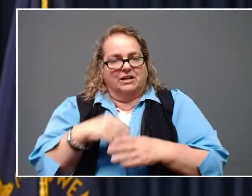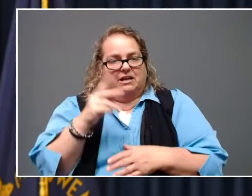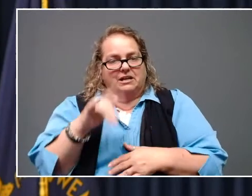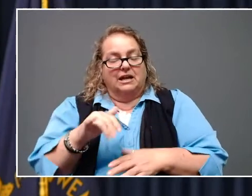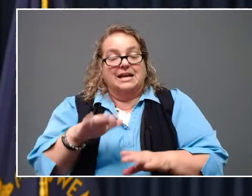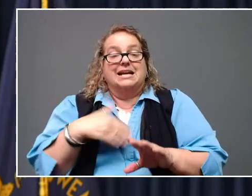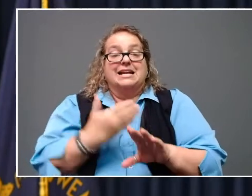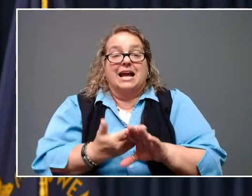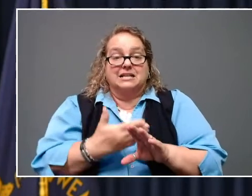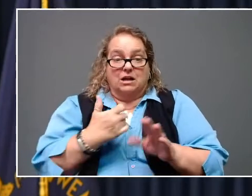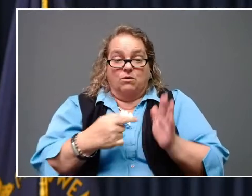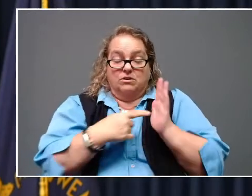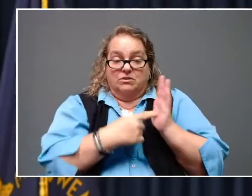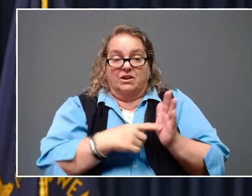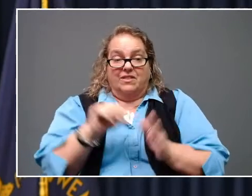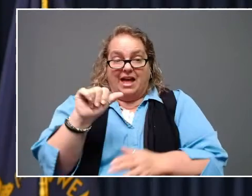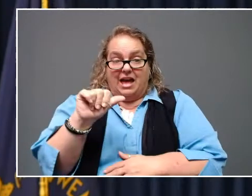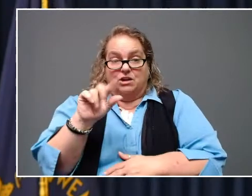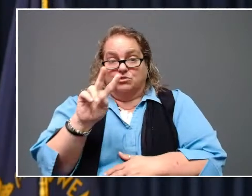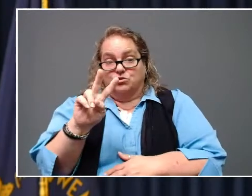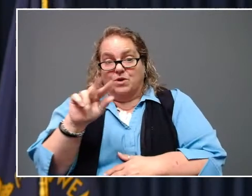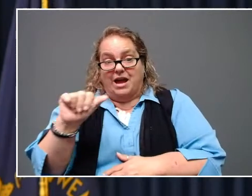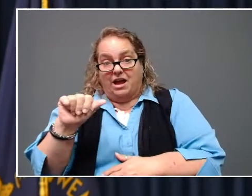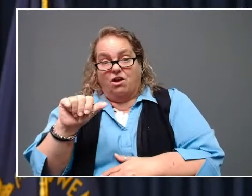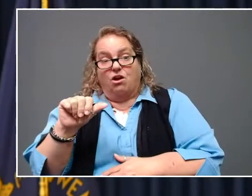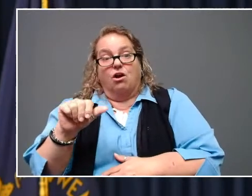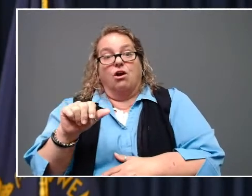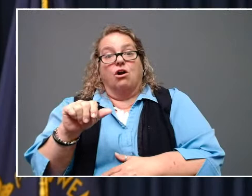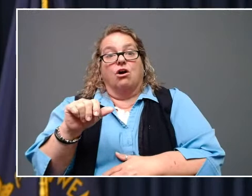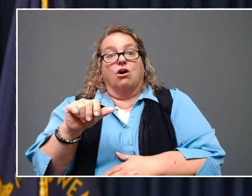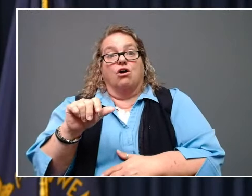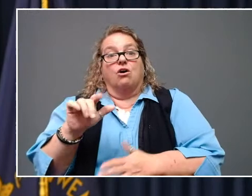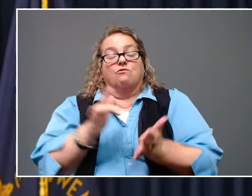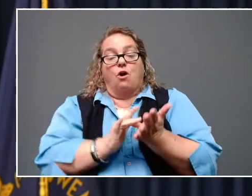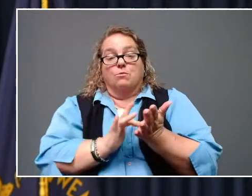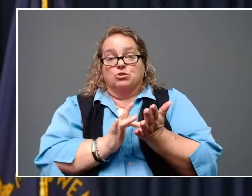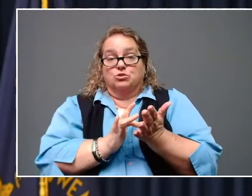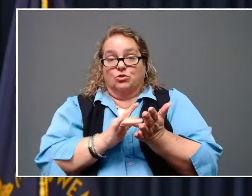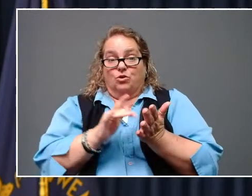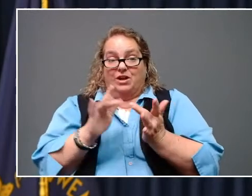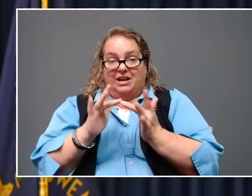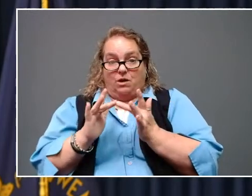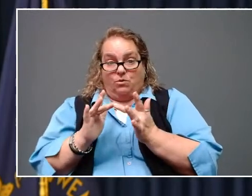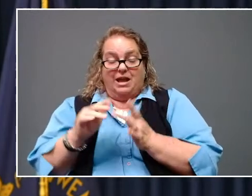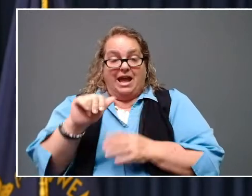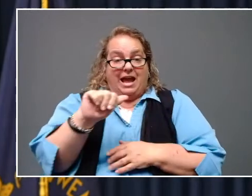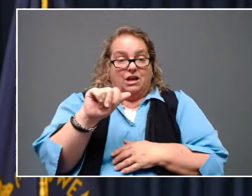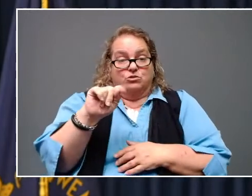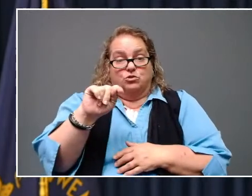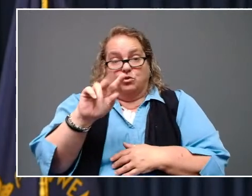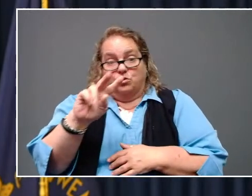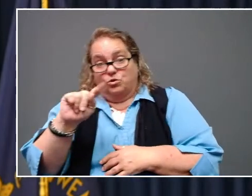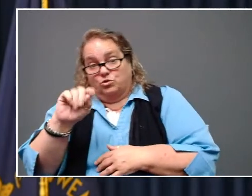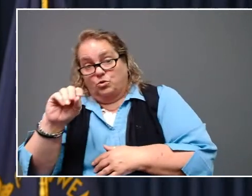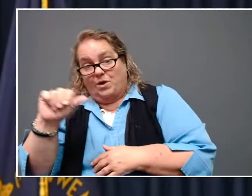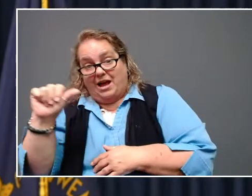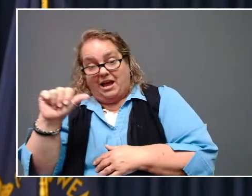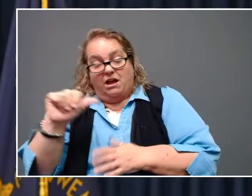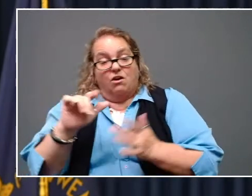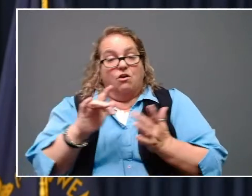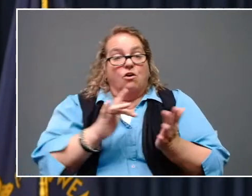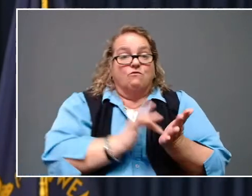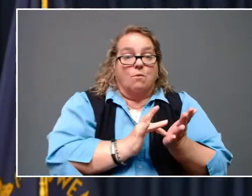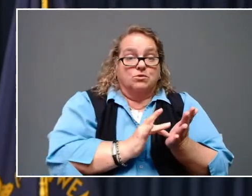the A2A Pharmaceutical Network and its expansion in the Commonwealth. A2A Pharmaceutical Network is a pharmaceutical